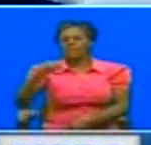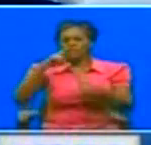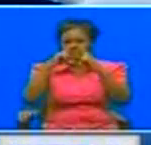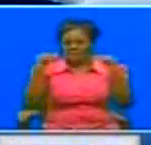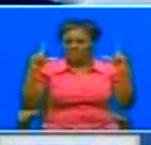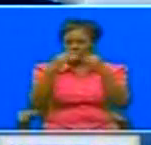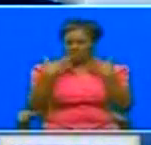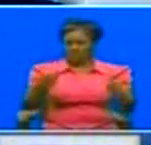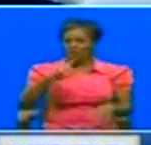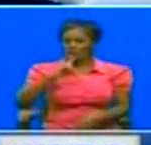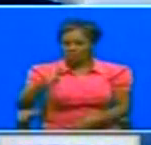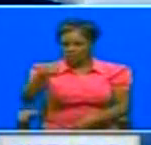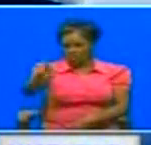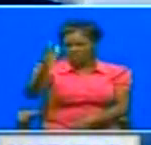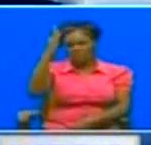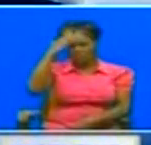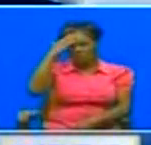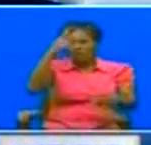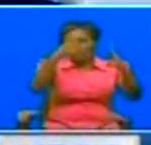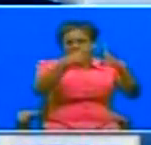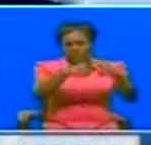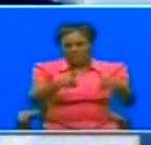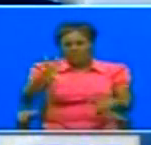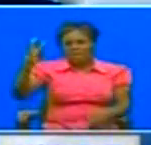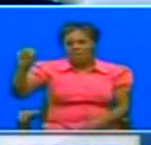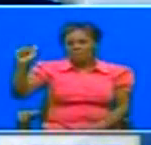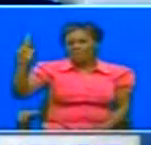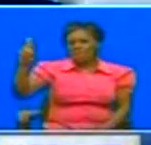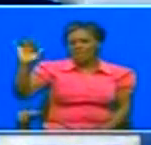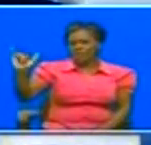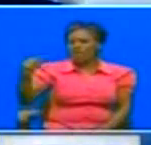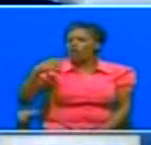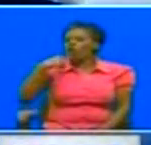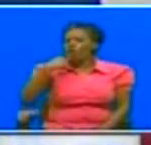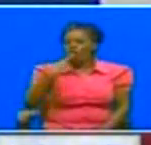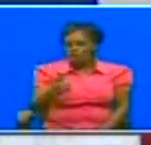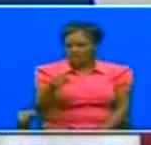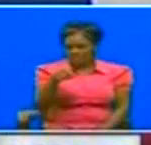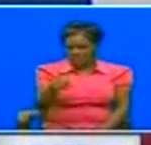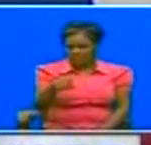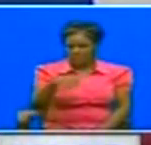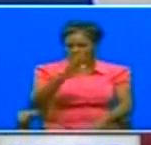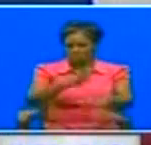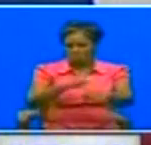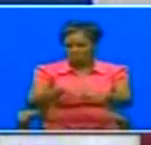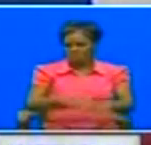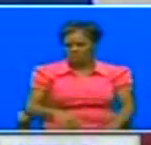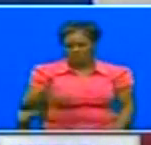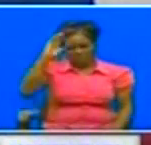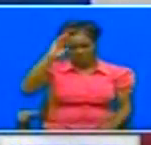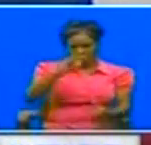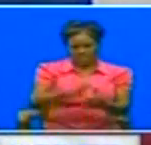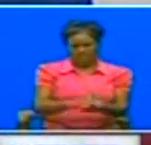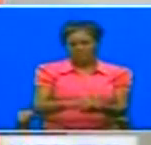and the directive. Let's start with you, Sister Mary. Is this directive in force? I believe it